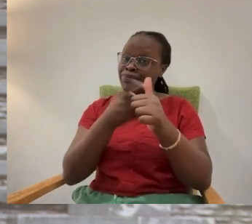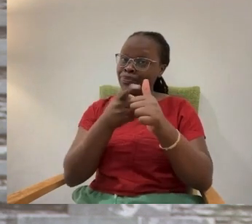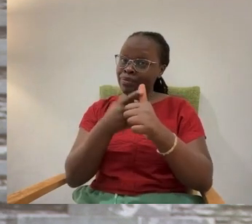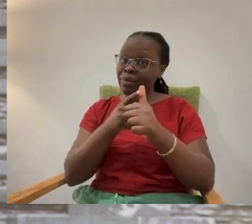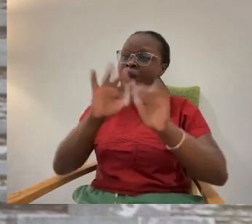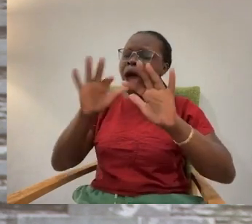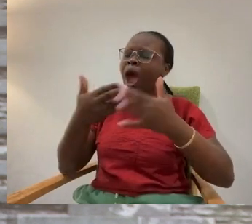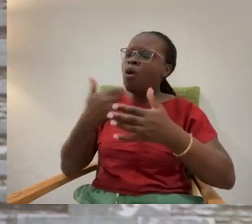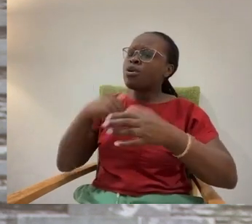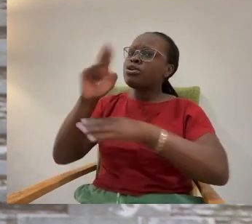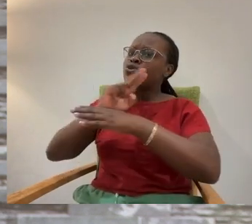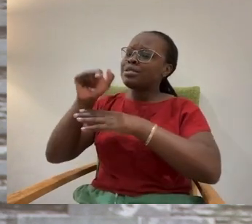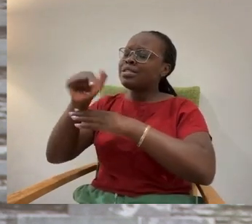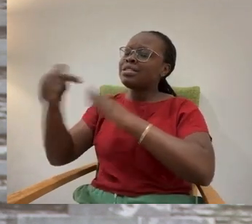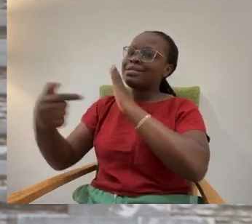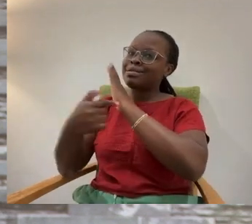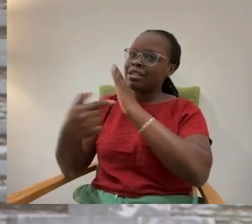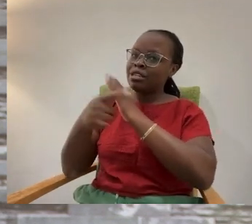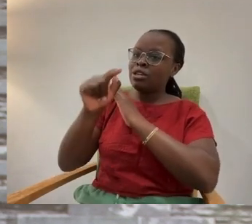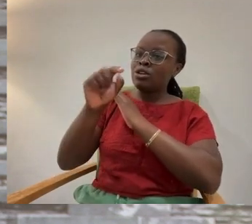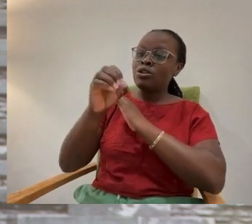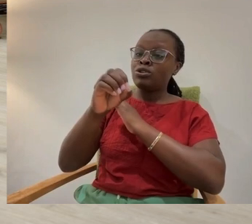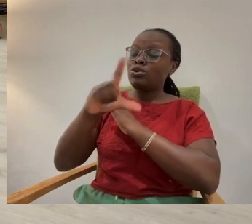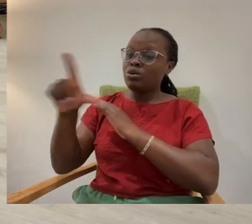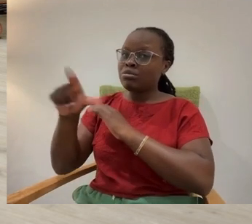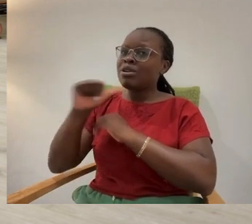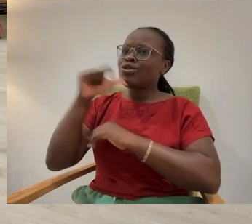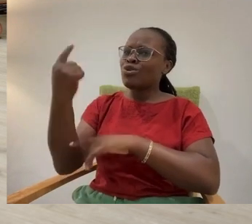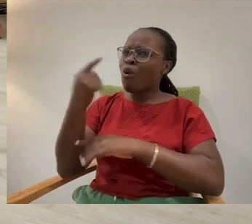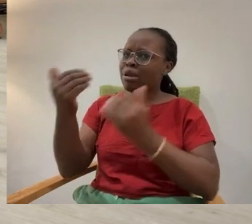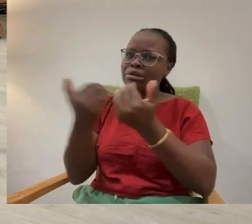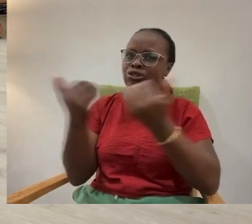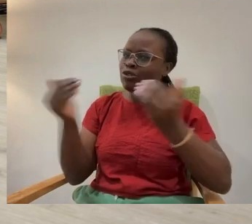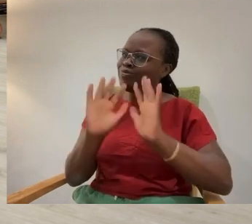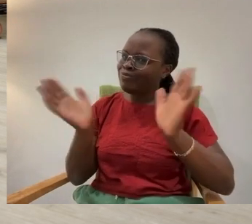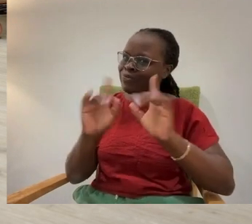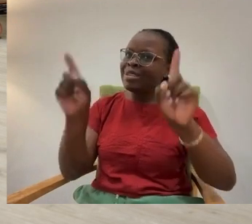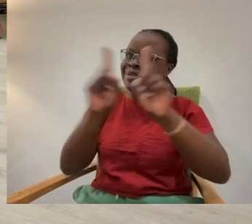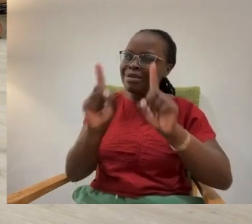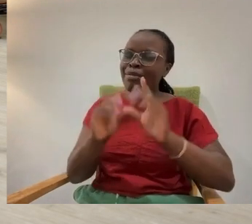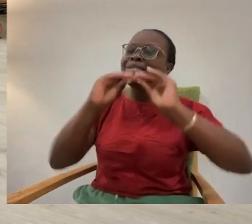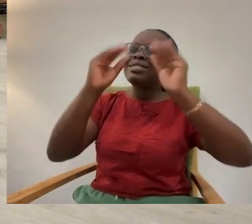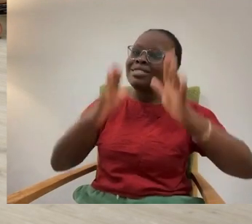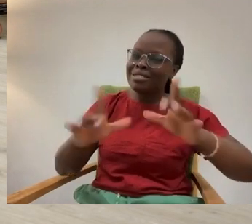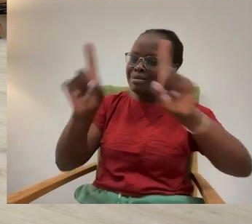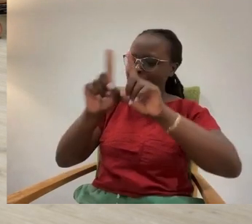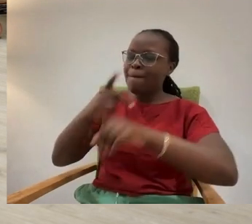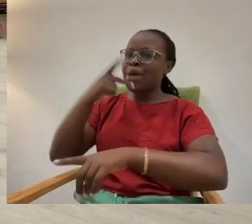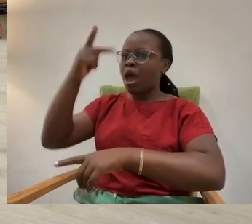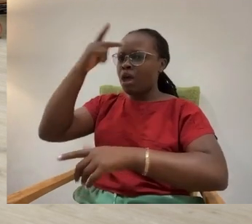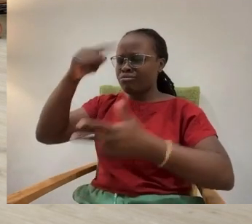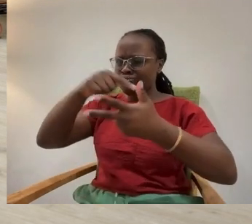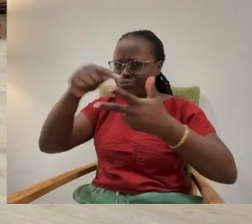those technology. Not only focusing on the children aspect only, but also the teachers as well as the parents and